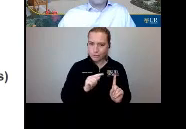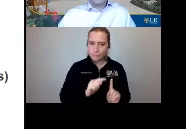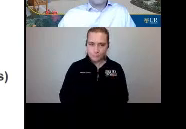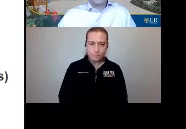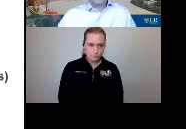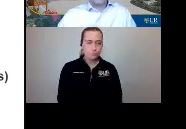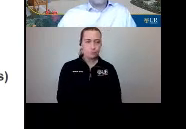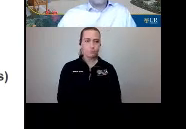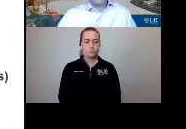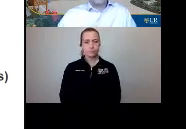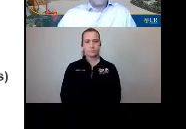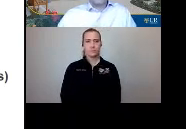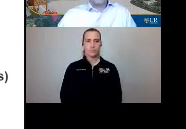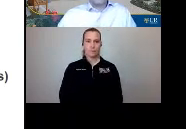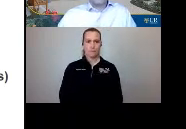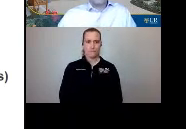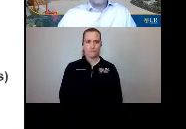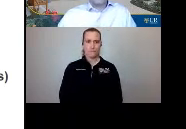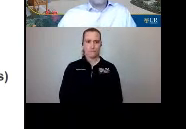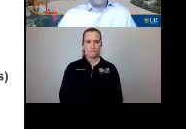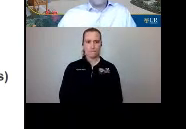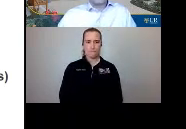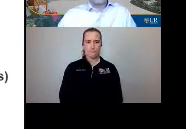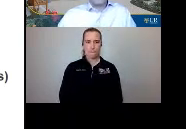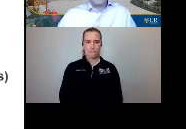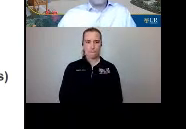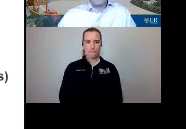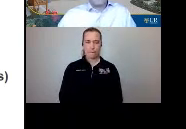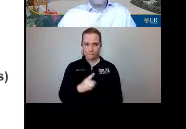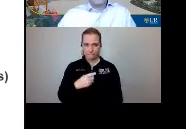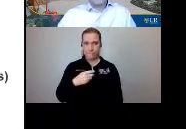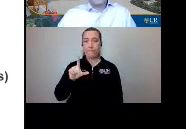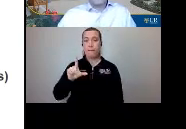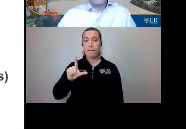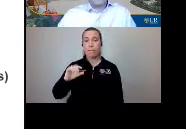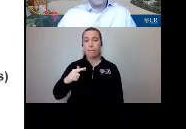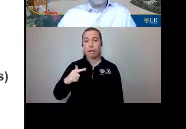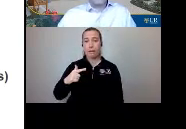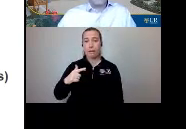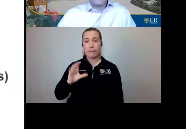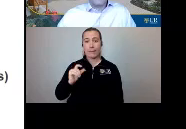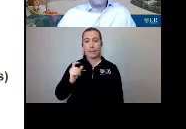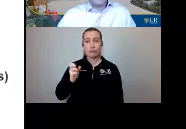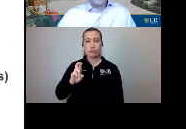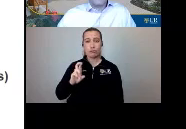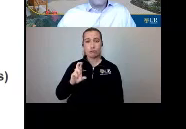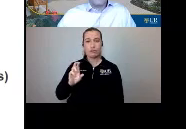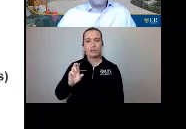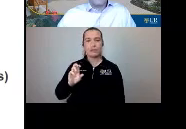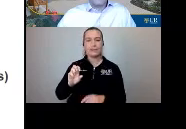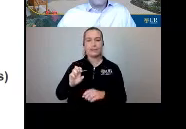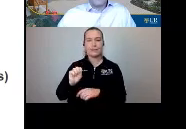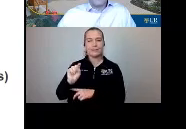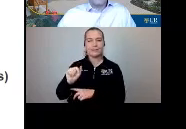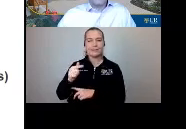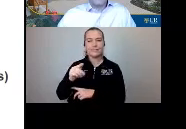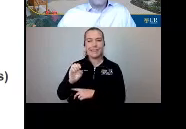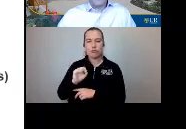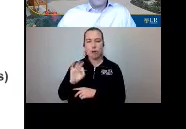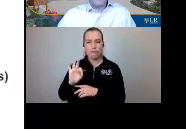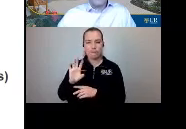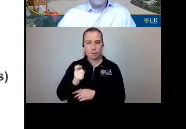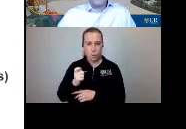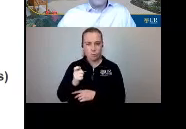the impact of lung cancer stage of diagnosis. So there's early stage diagnoses, which are